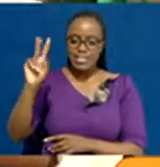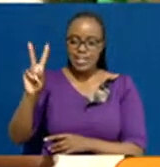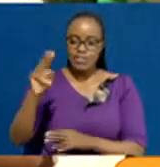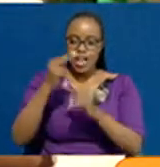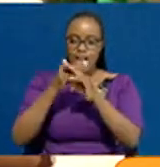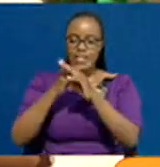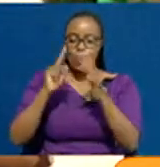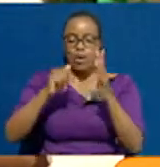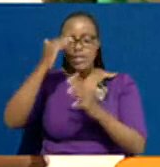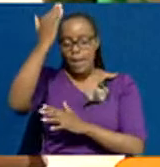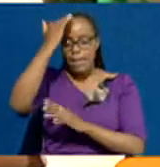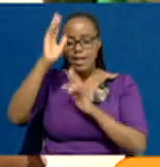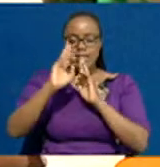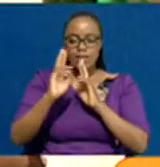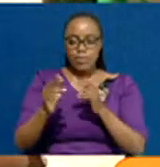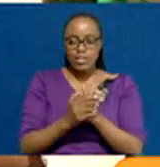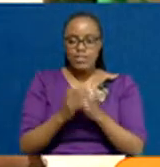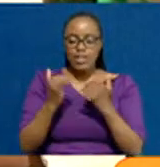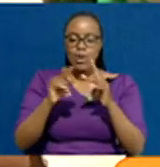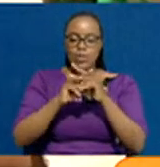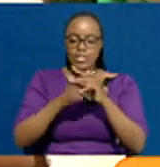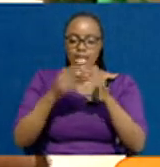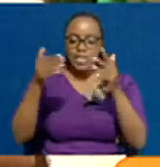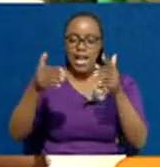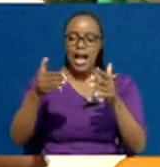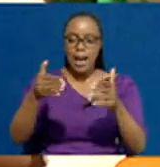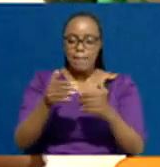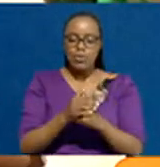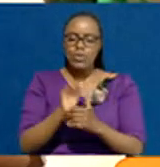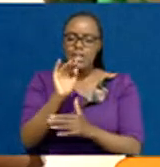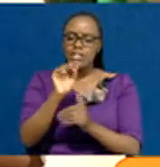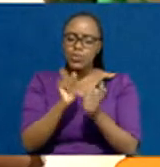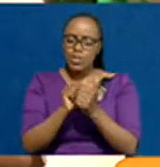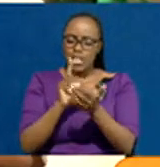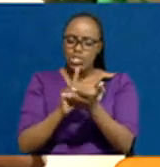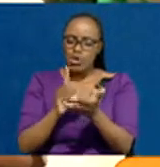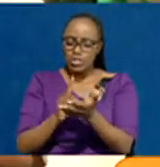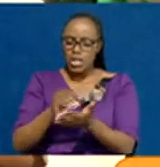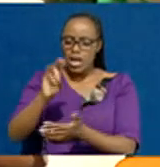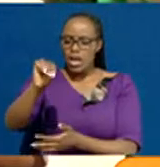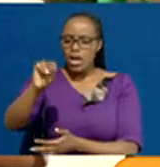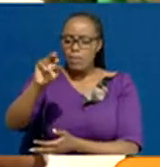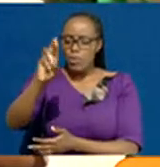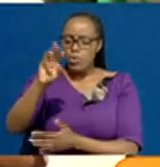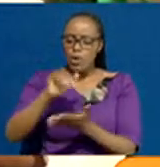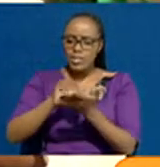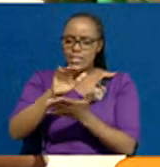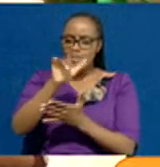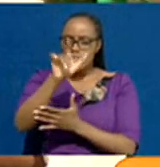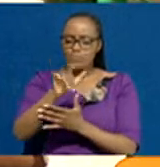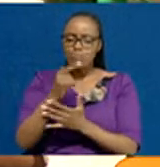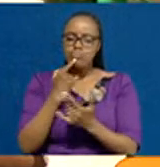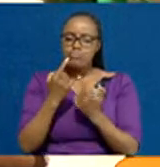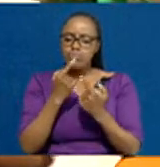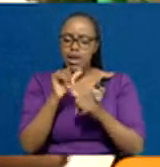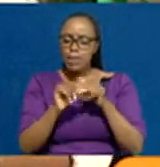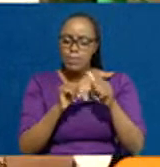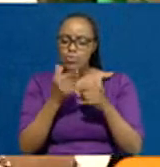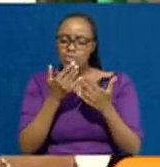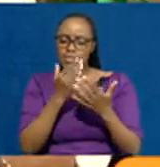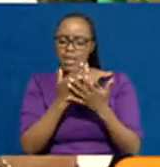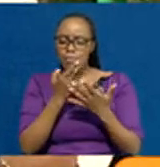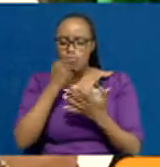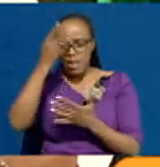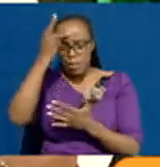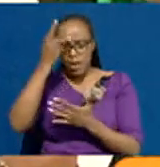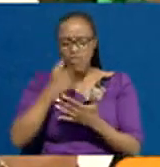hashtag Monday Report. In fact, let's begin right there. And I'll start with you, Dr. Mulwa. There's a circular. I was speaking to some of the parents earlier on, and they said there's a circular